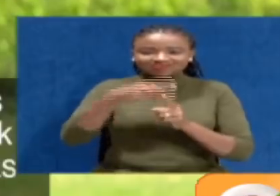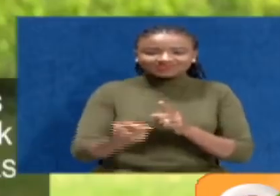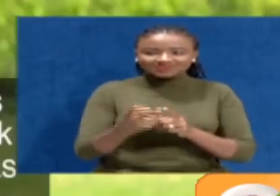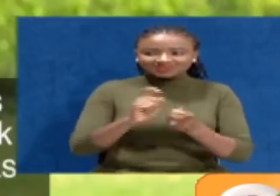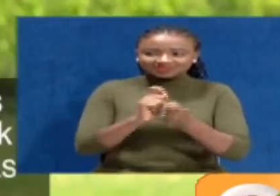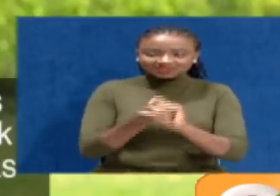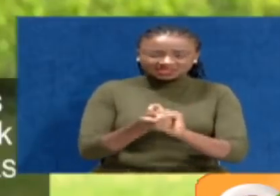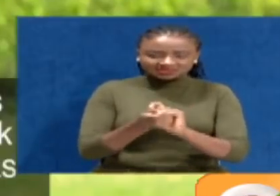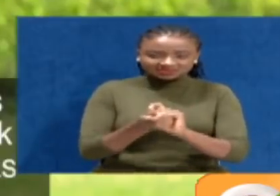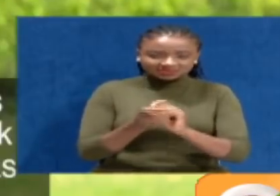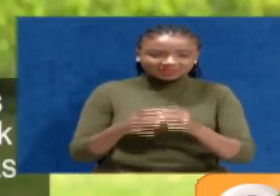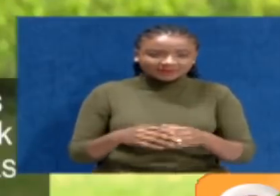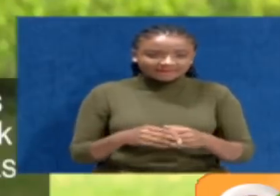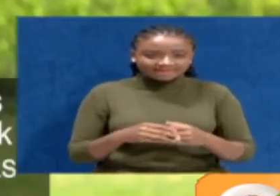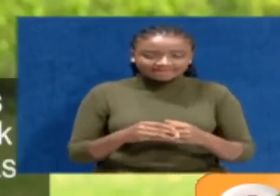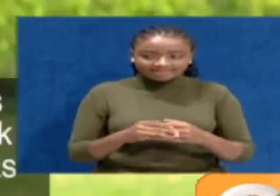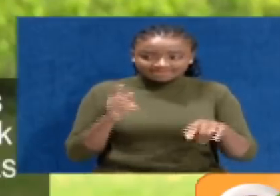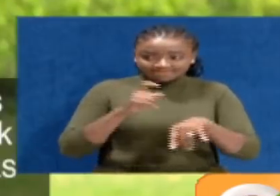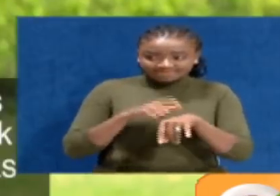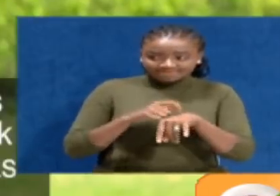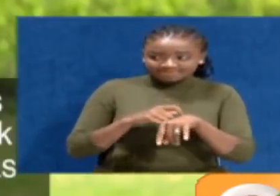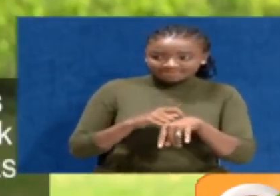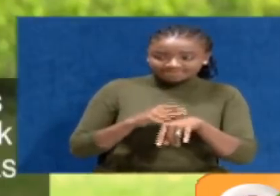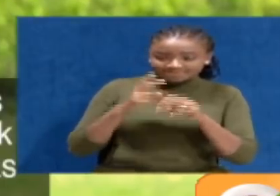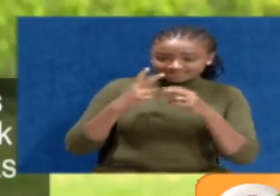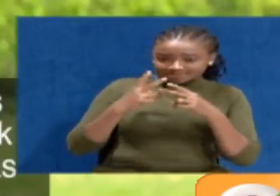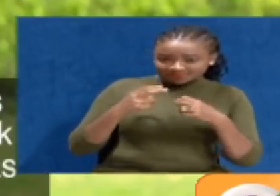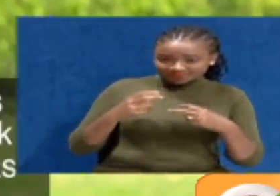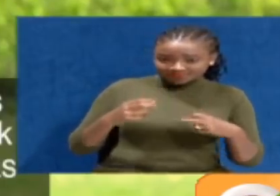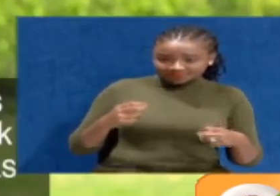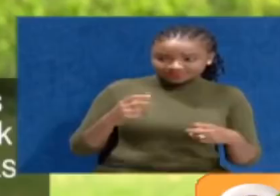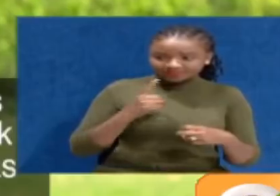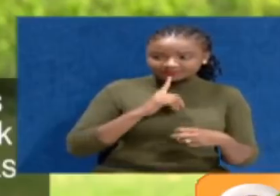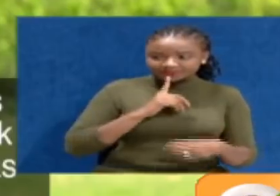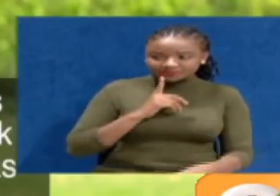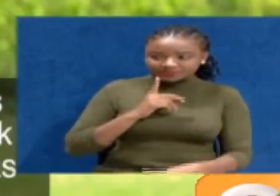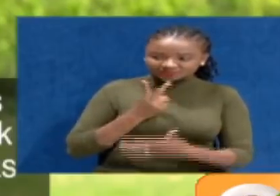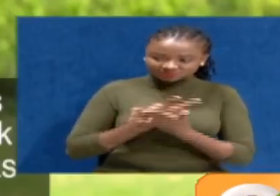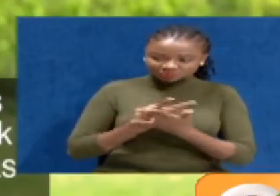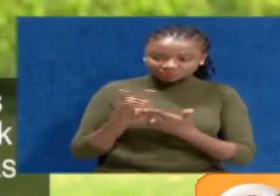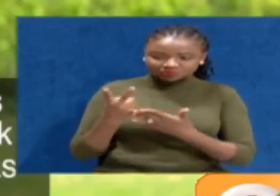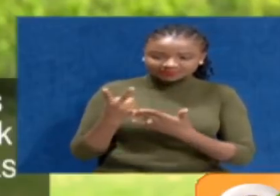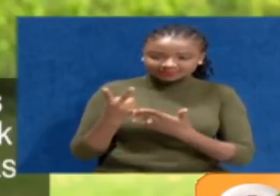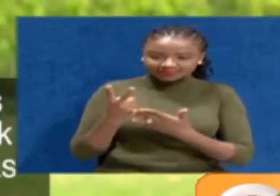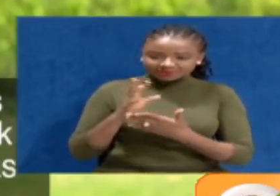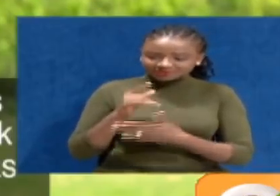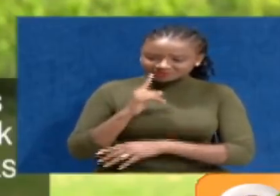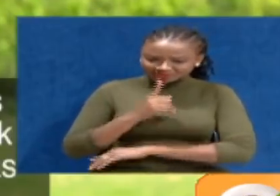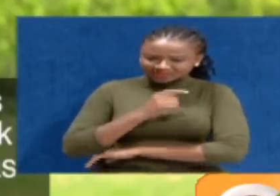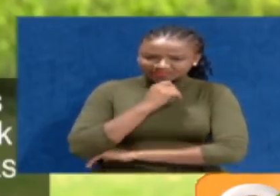worst. Sasa wakachukua biopsy, wakasema itachukua 2 weeks. Sasa tukaona